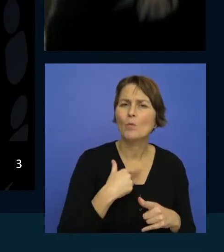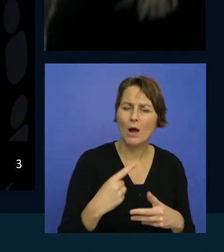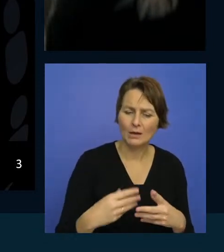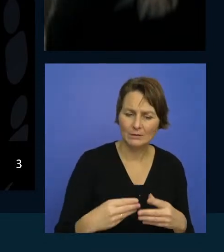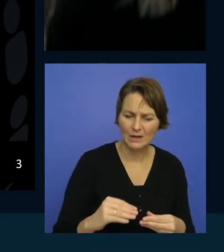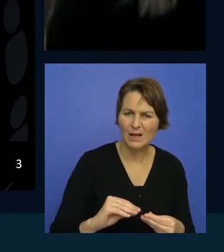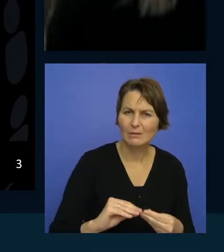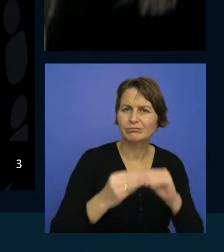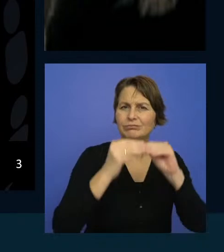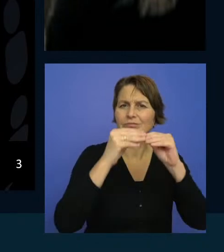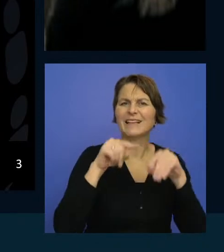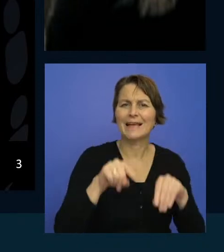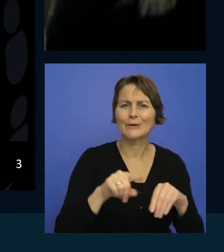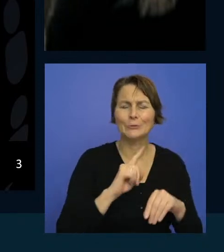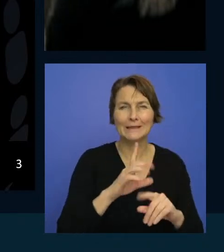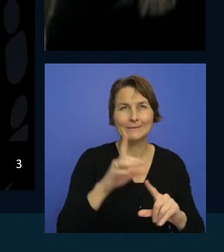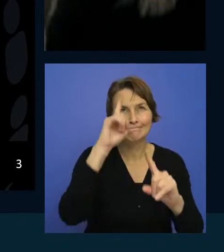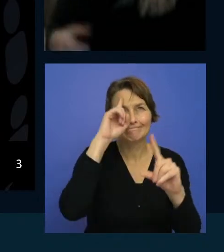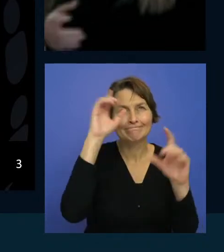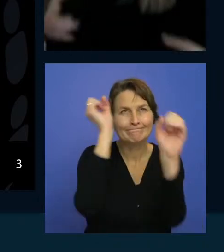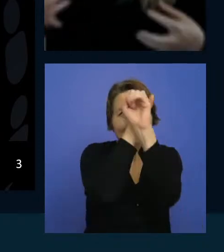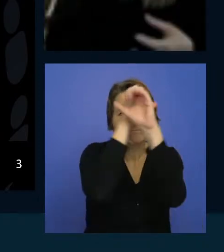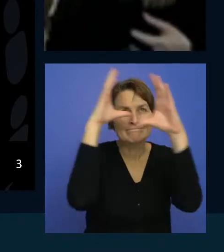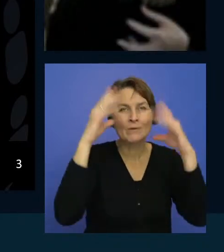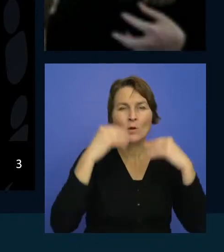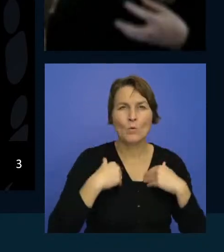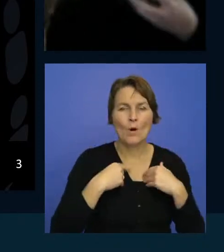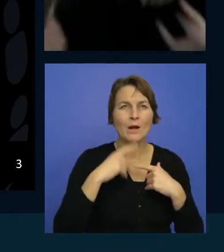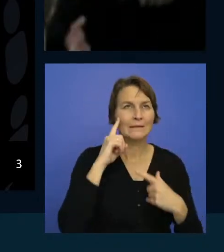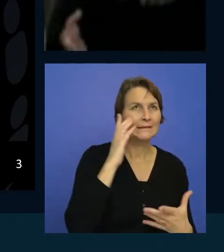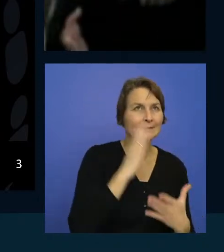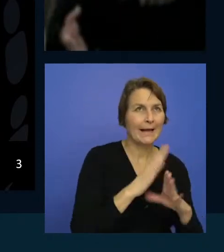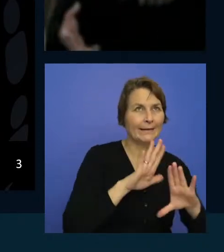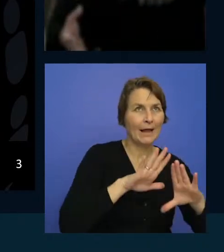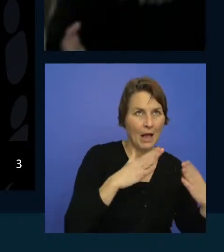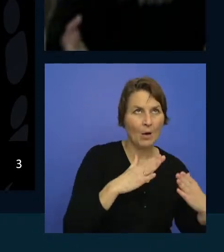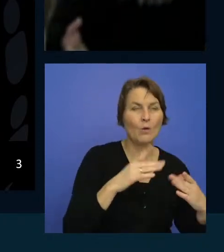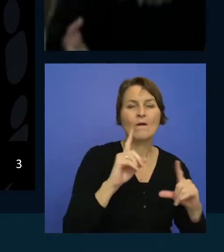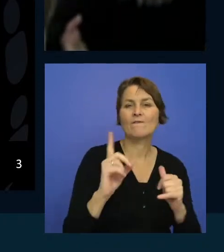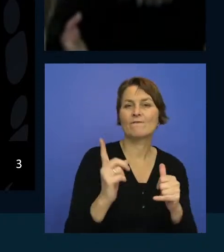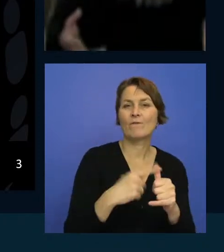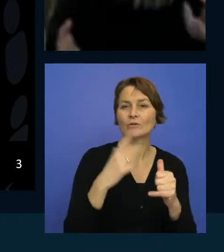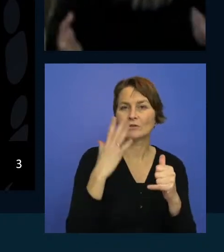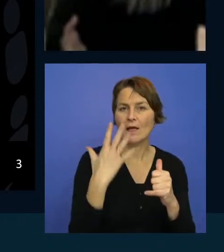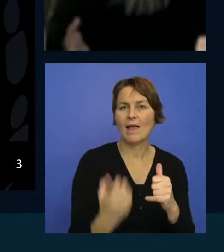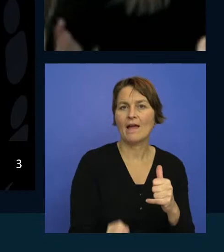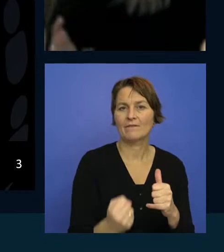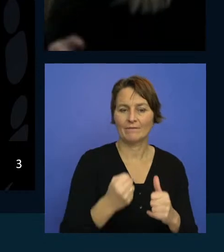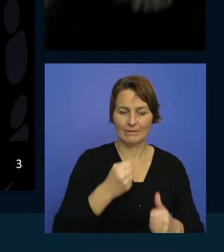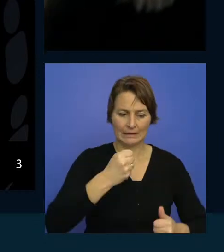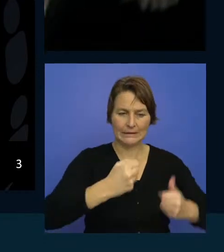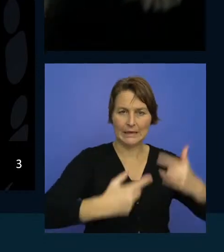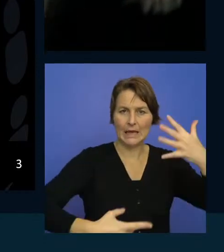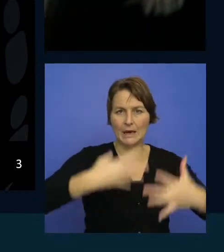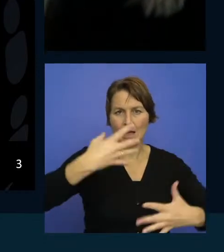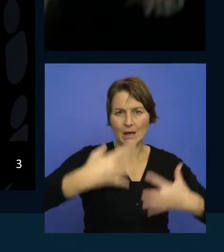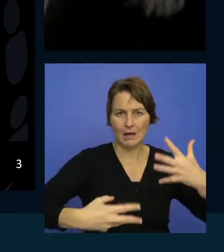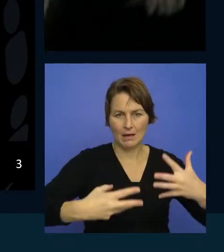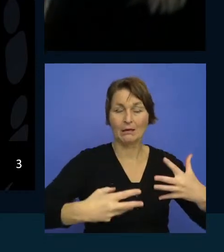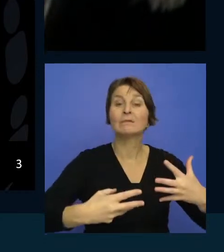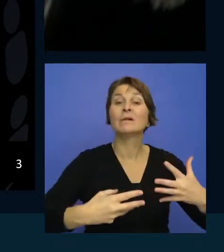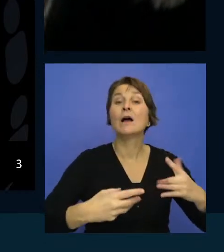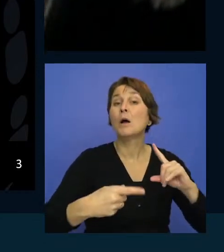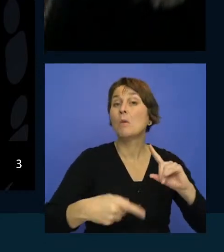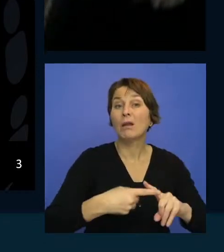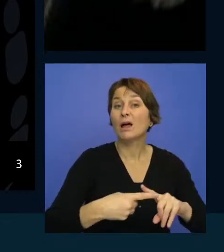data-driven culture, and making people more aware of using data into the daily conversations that we're having.